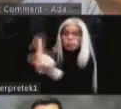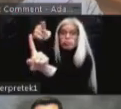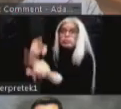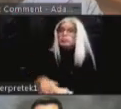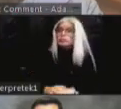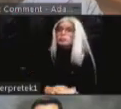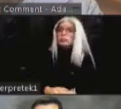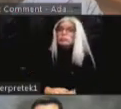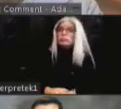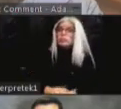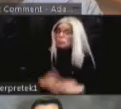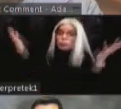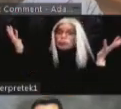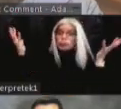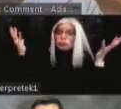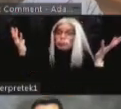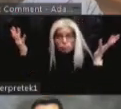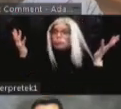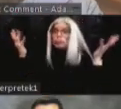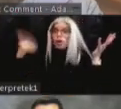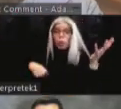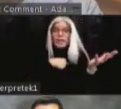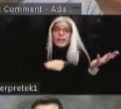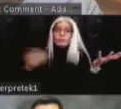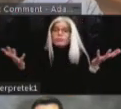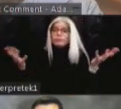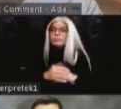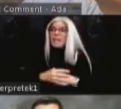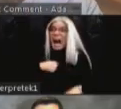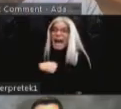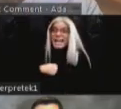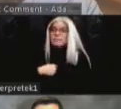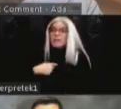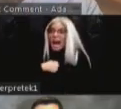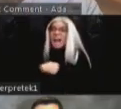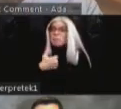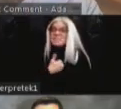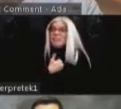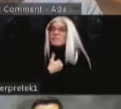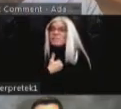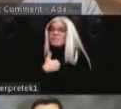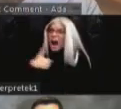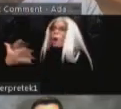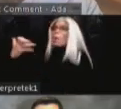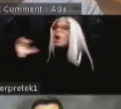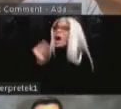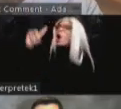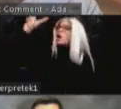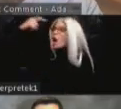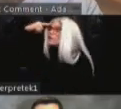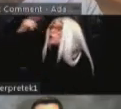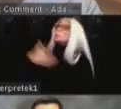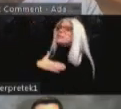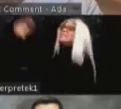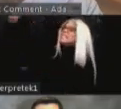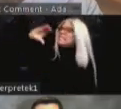we, meaning myself, I'm asking for our governor to give us some more money so that we can take and